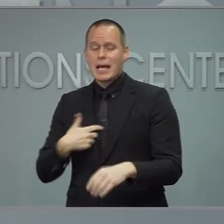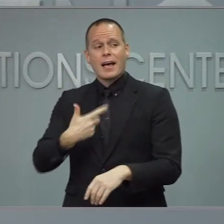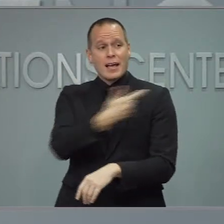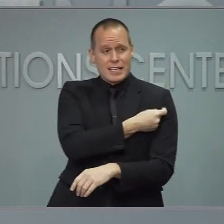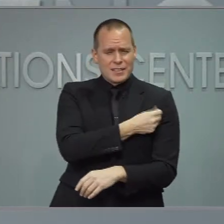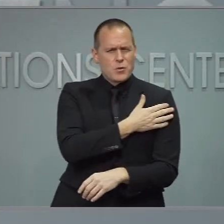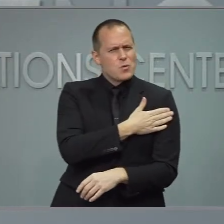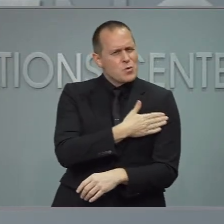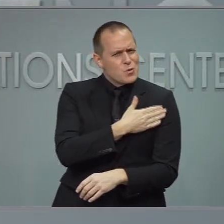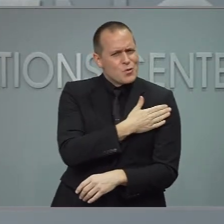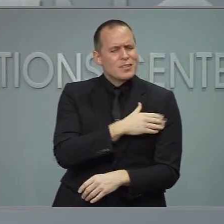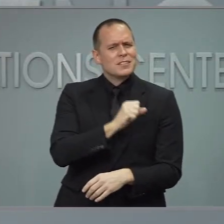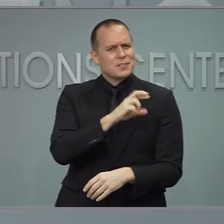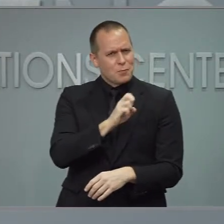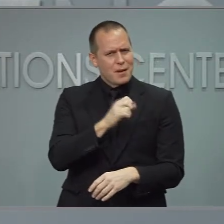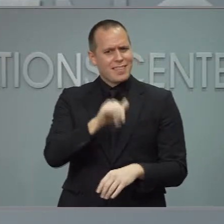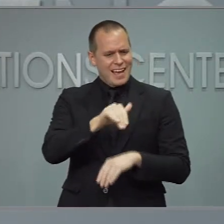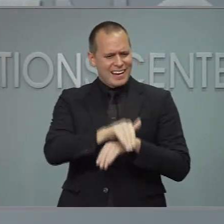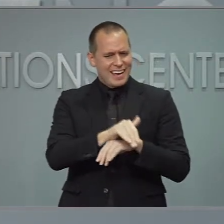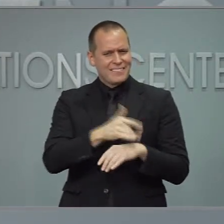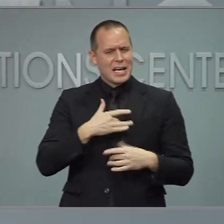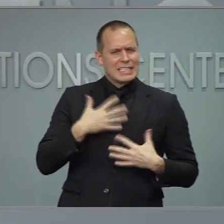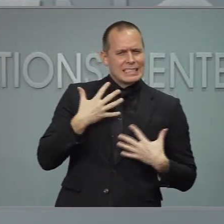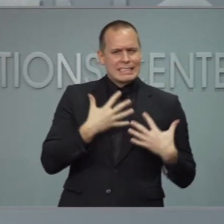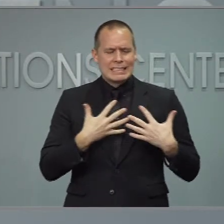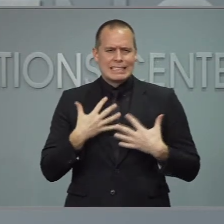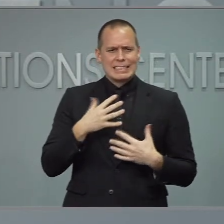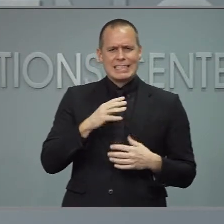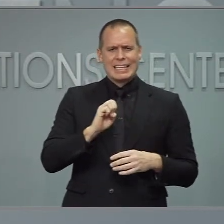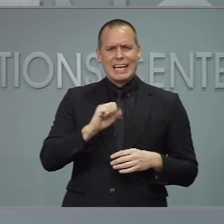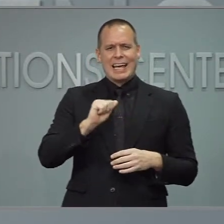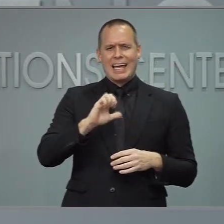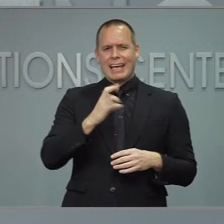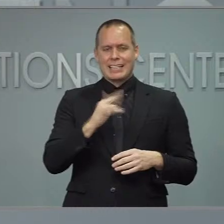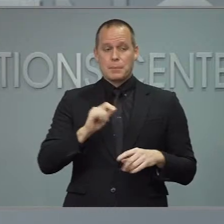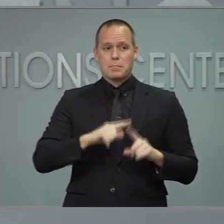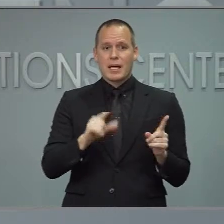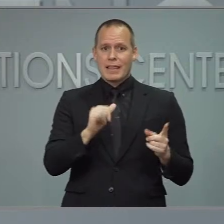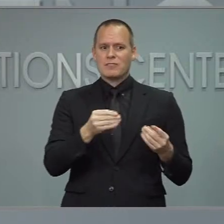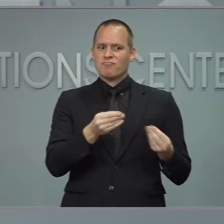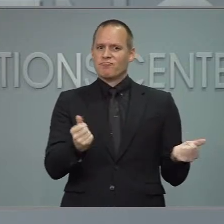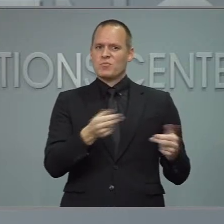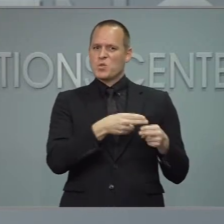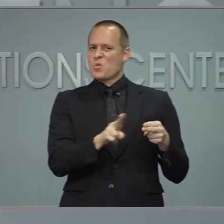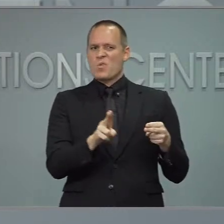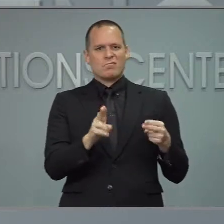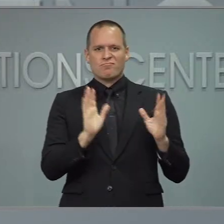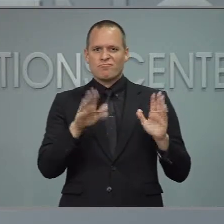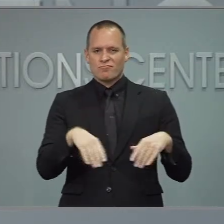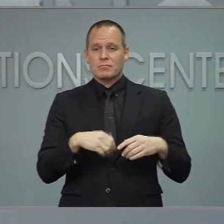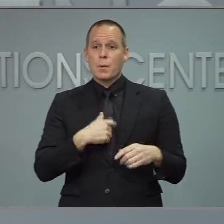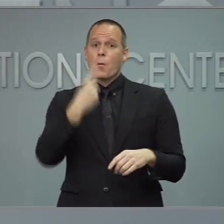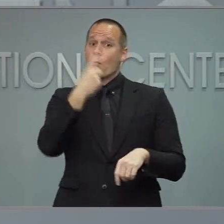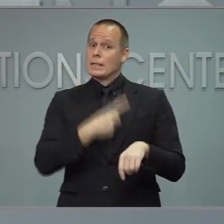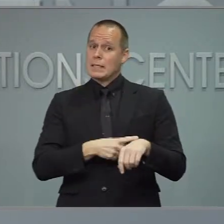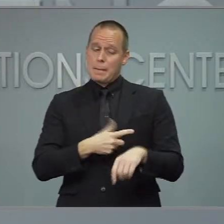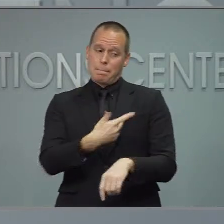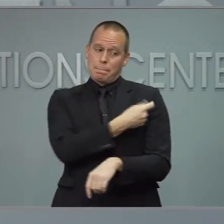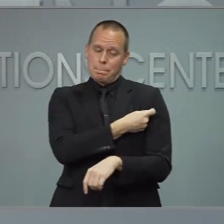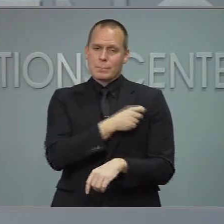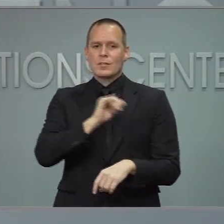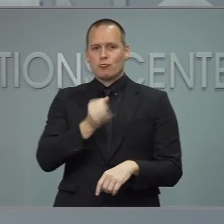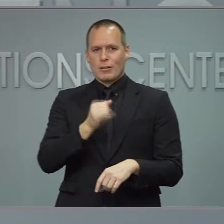achy that evening, but the reaction was mild and it didn't last long. I was able to get the one-shot Johnson &